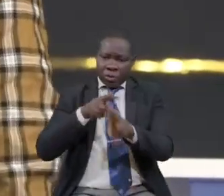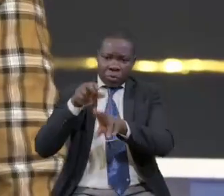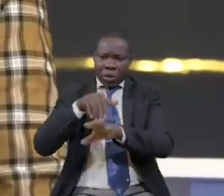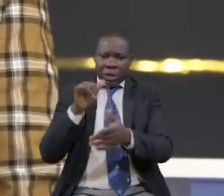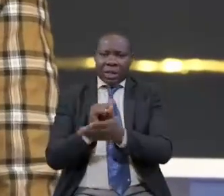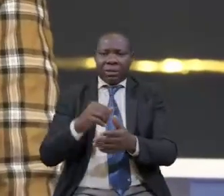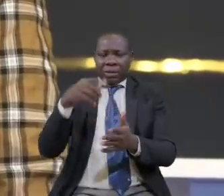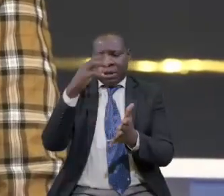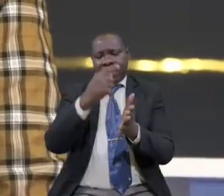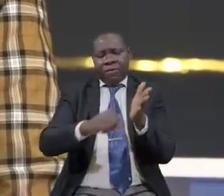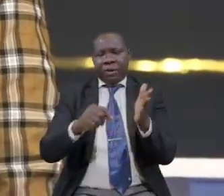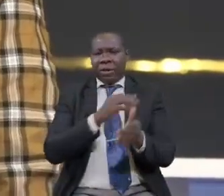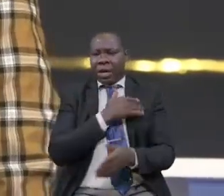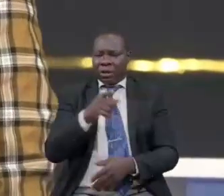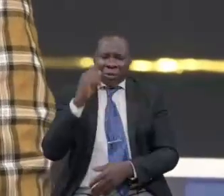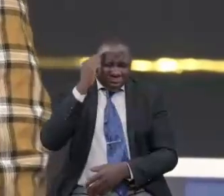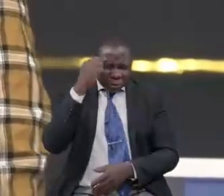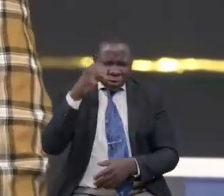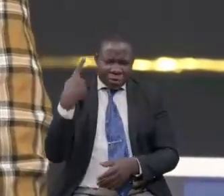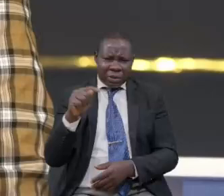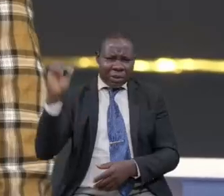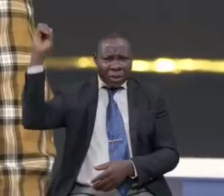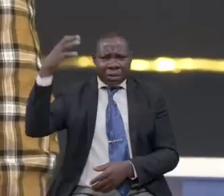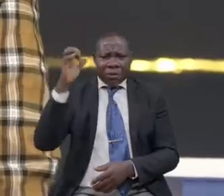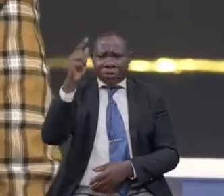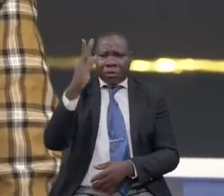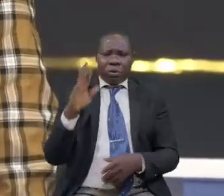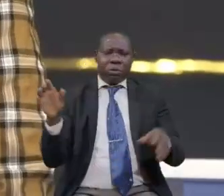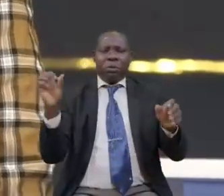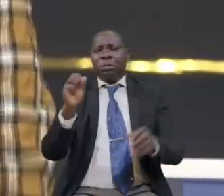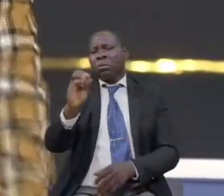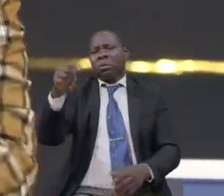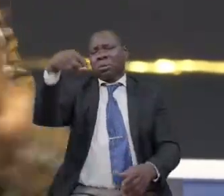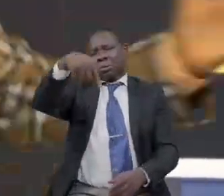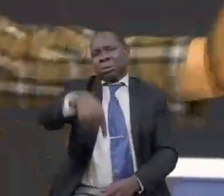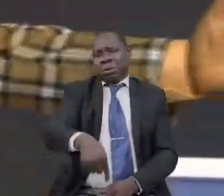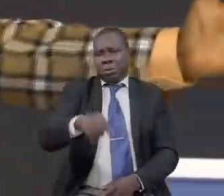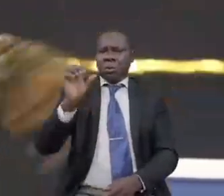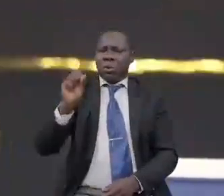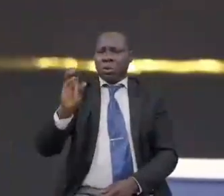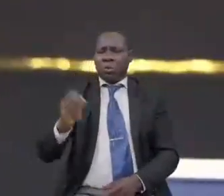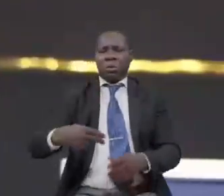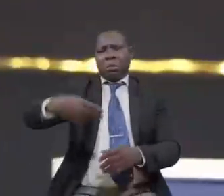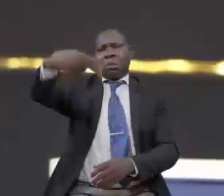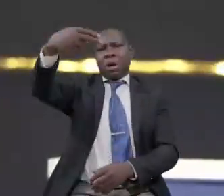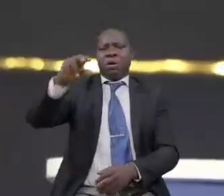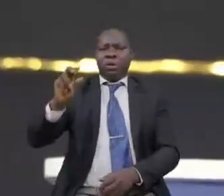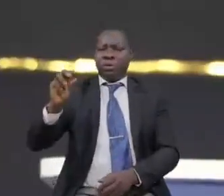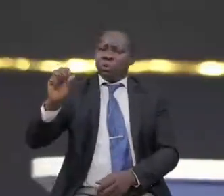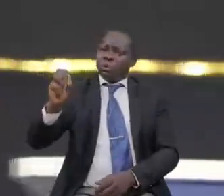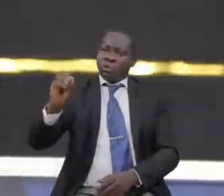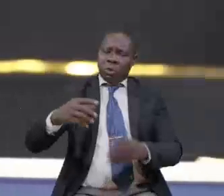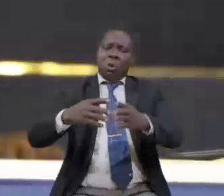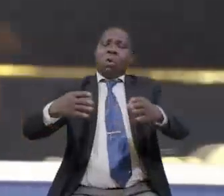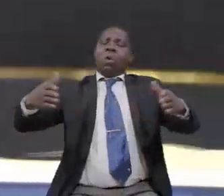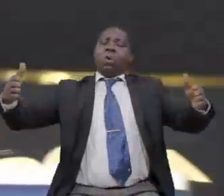of the grace of God, so deep, so high, so broad, extensive in your